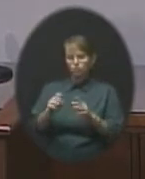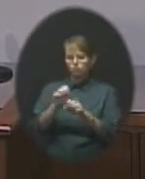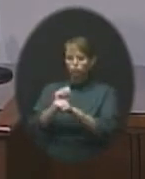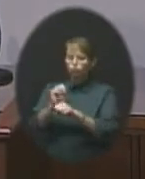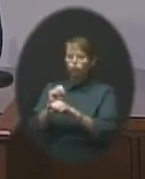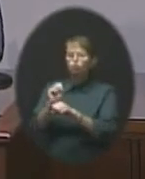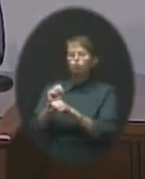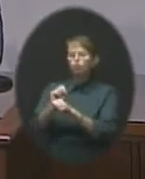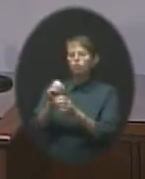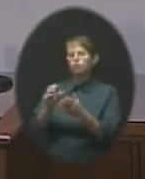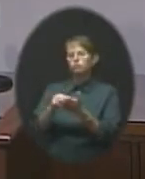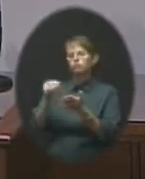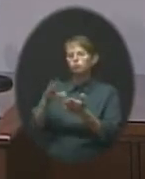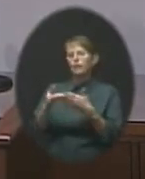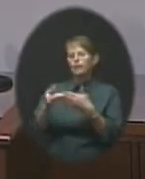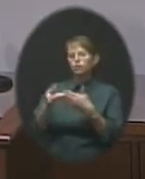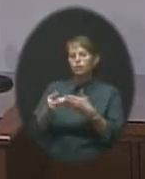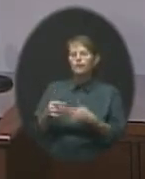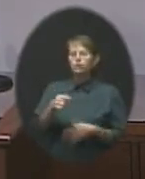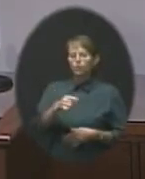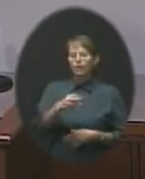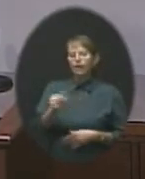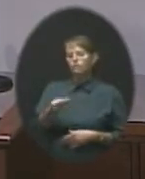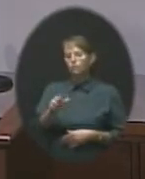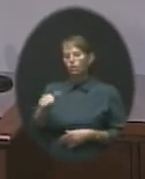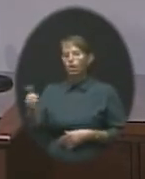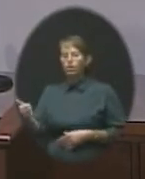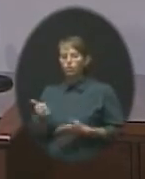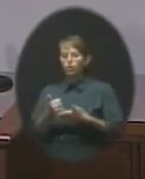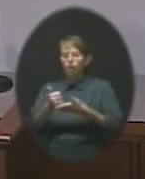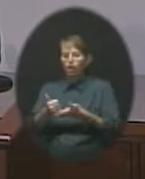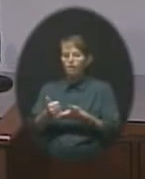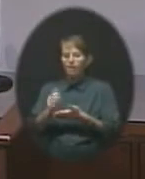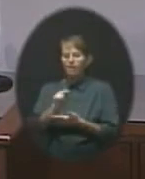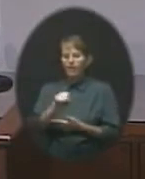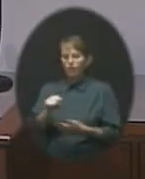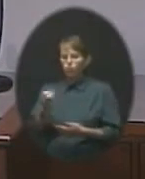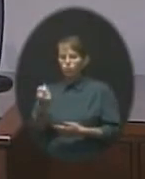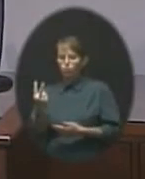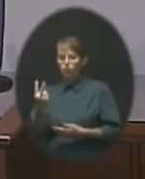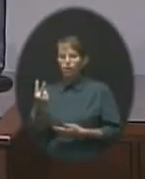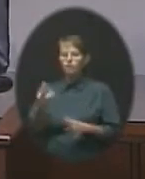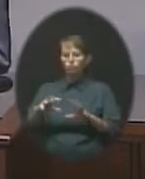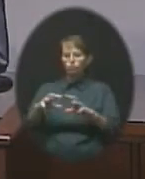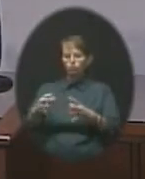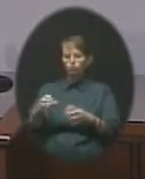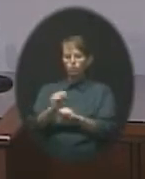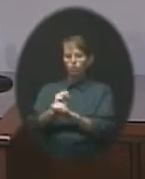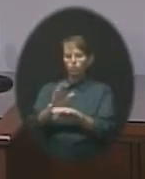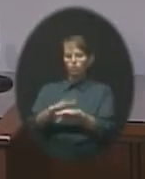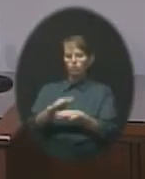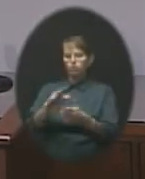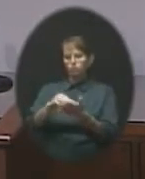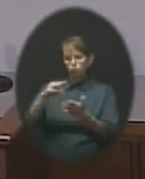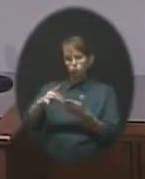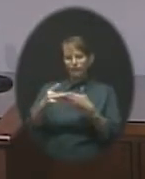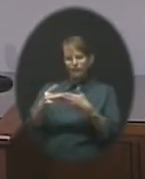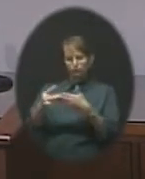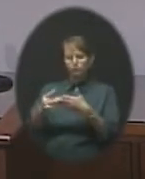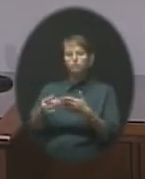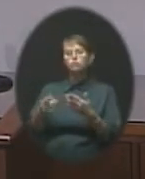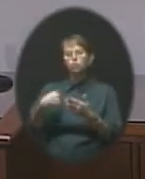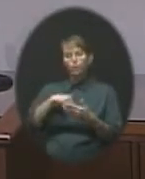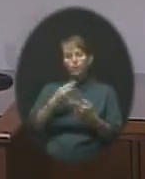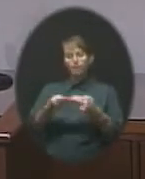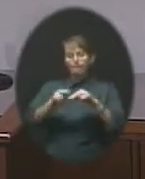to facilitate that K-12 group to work on student leadership. So we're building on all those things that we already have going.